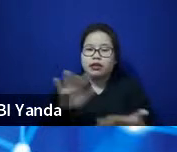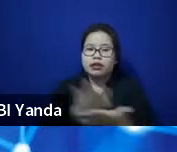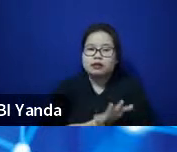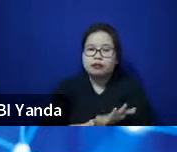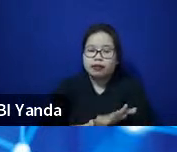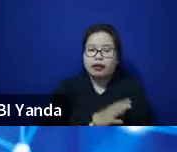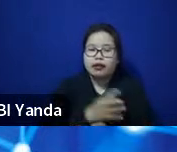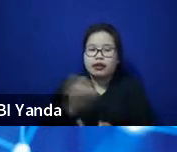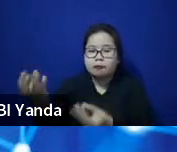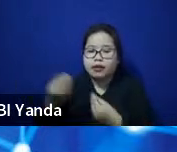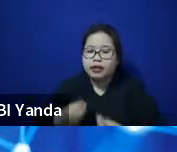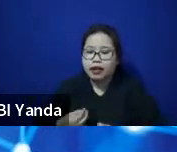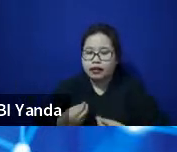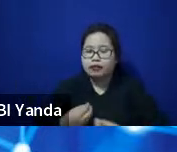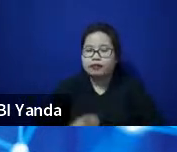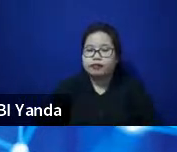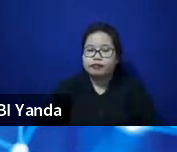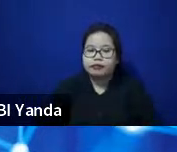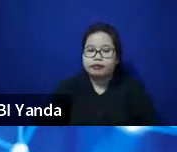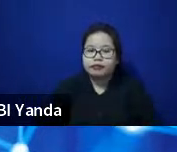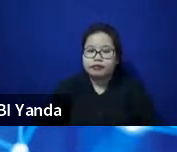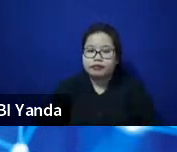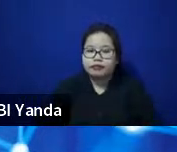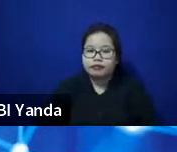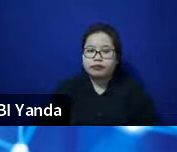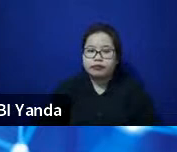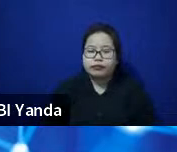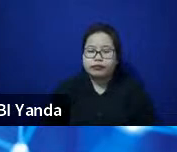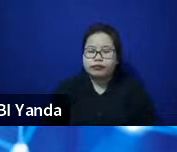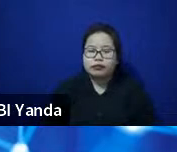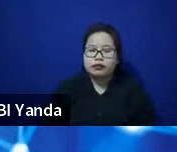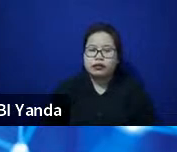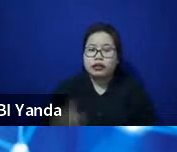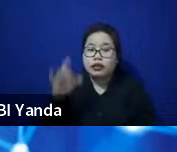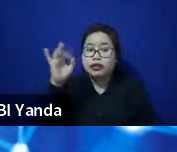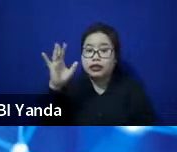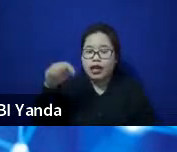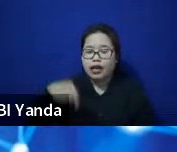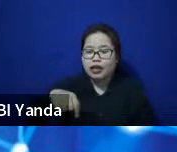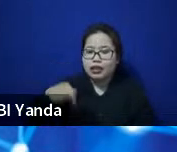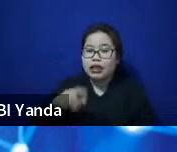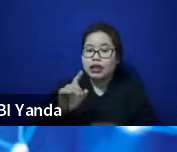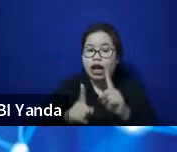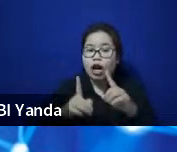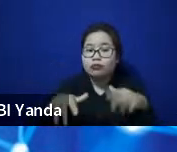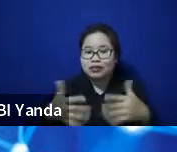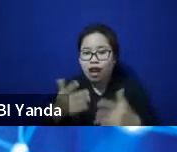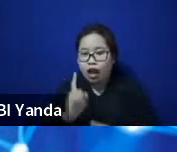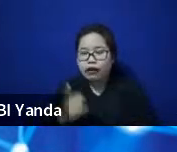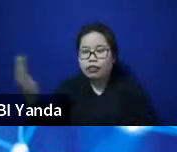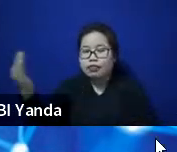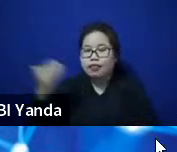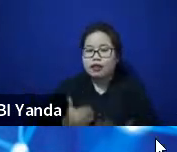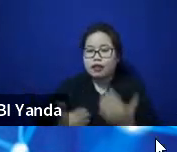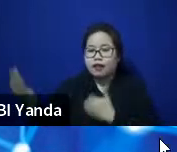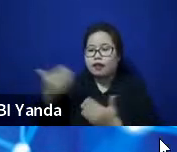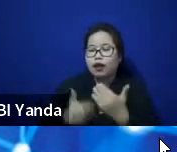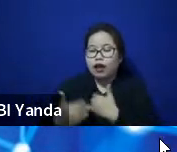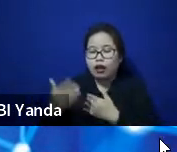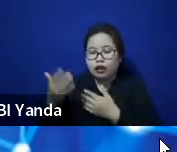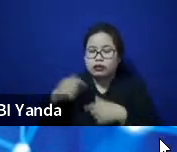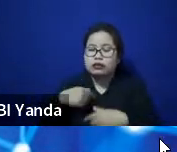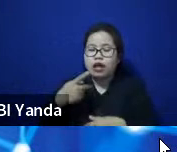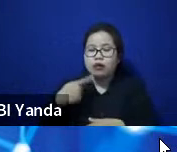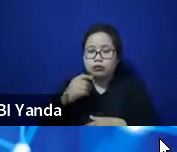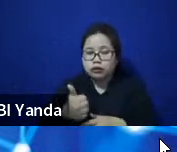forum this afternoon. If there's any questions, please feel free. Thank you.